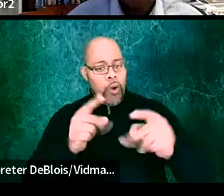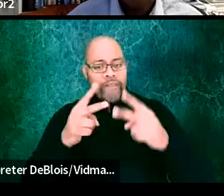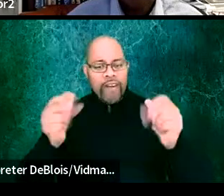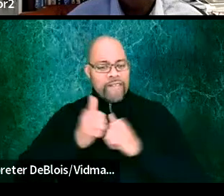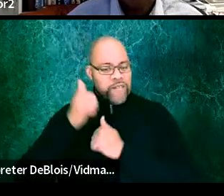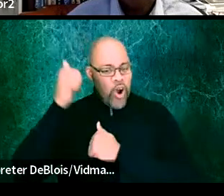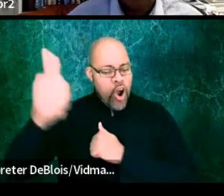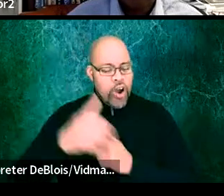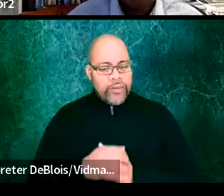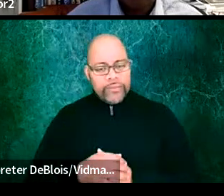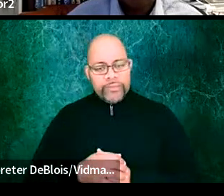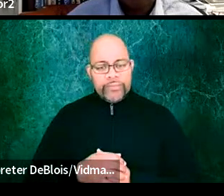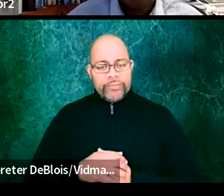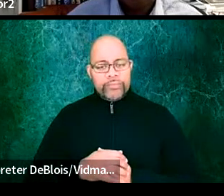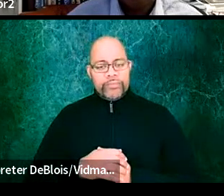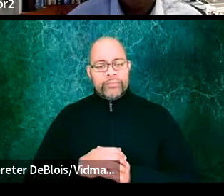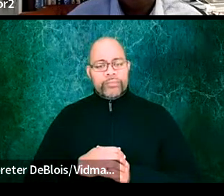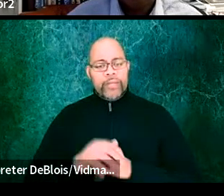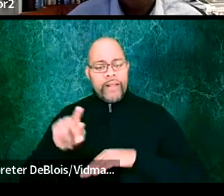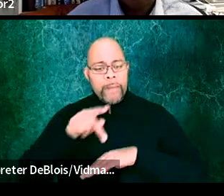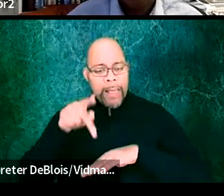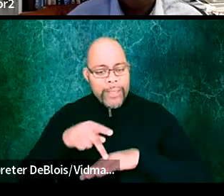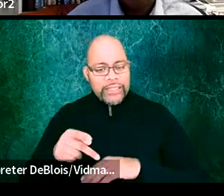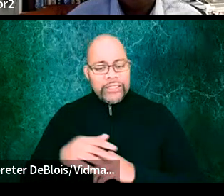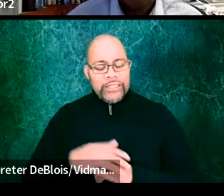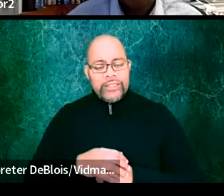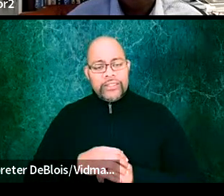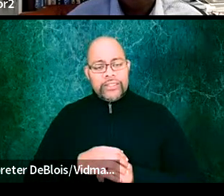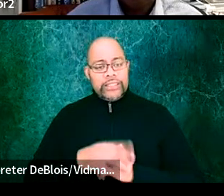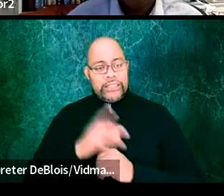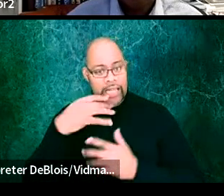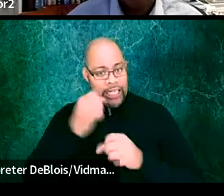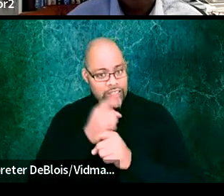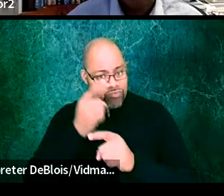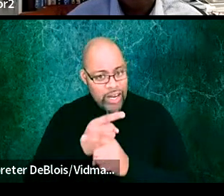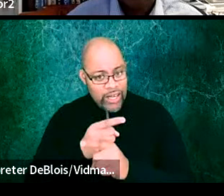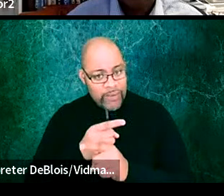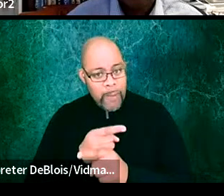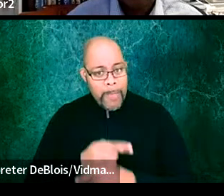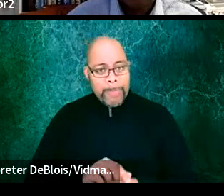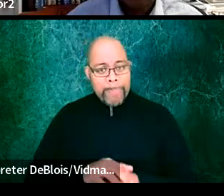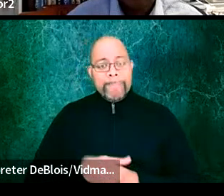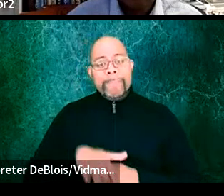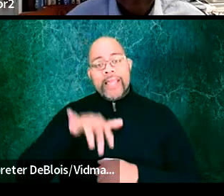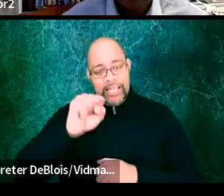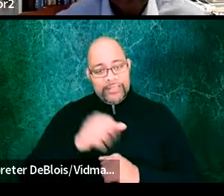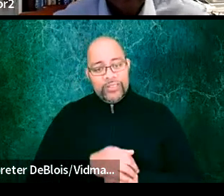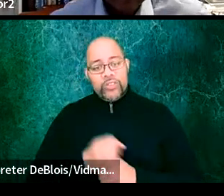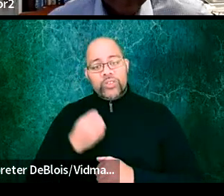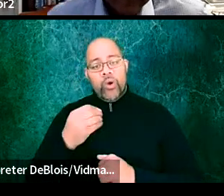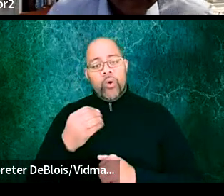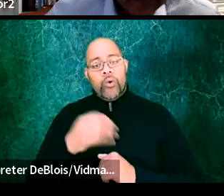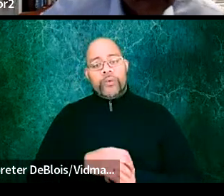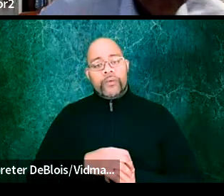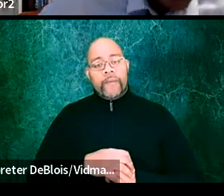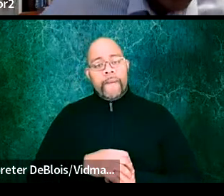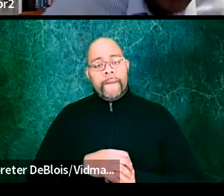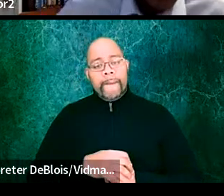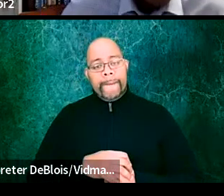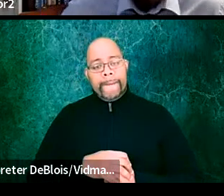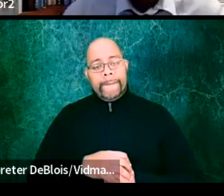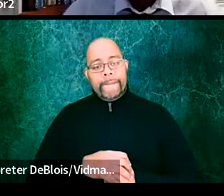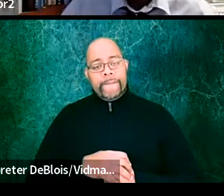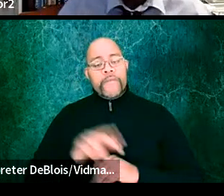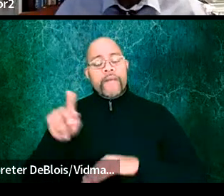far to the Philippines, isn't it? Did I get that right? Yes. So